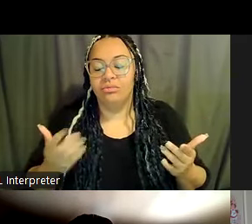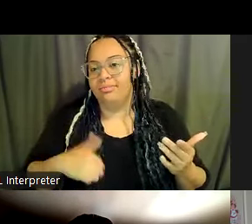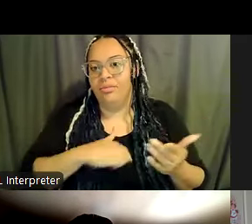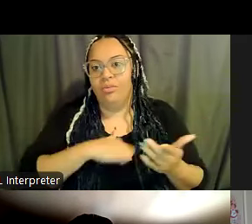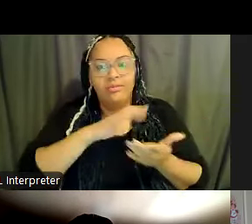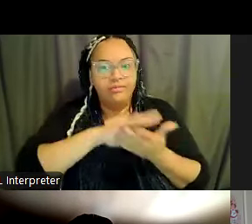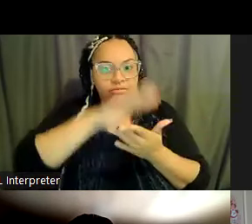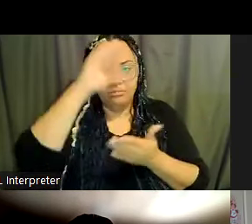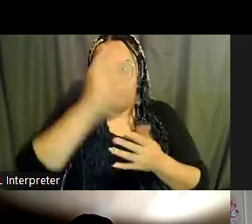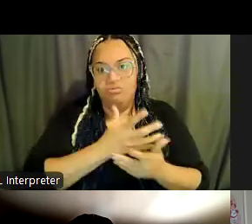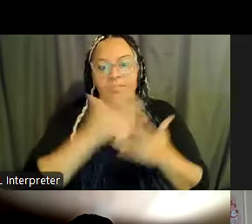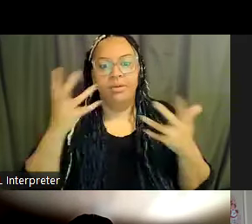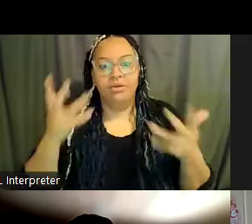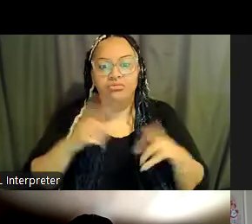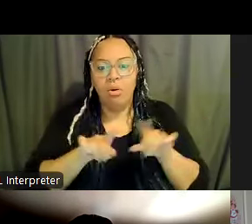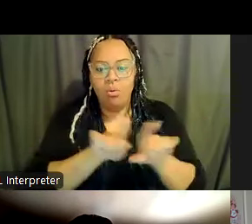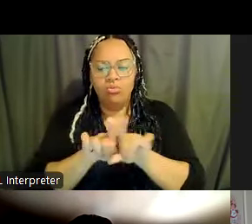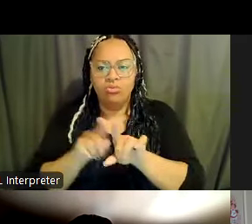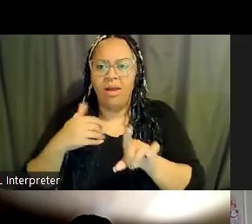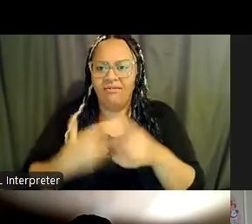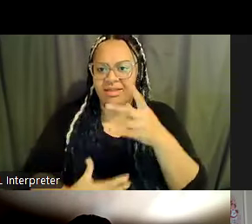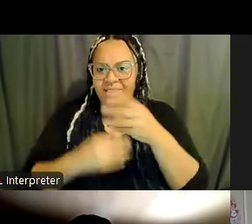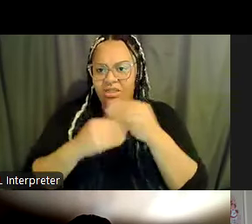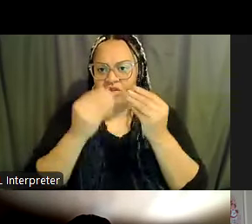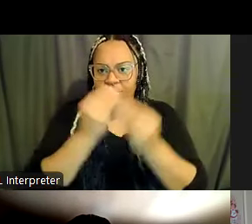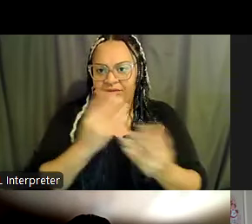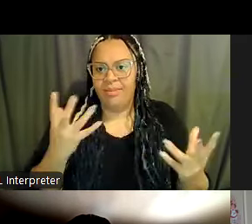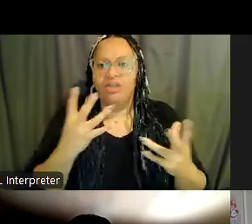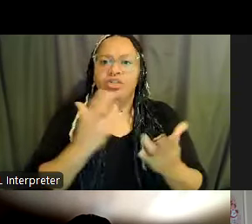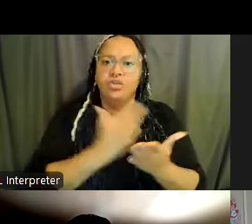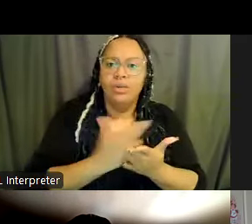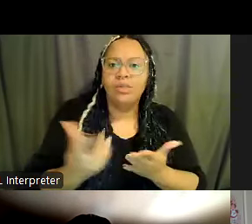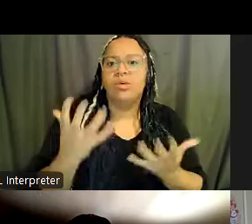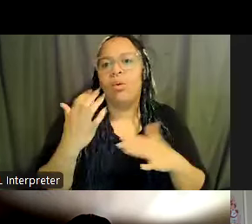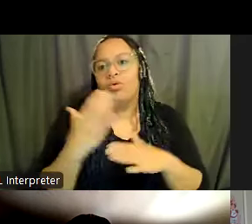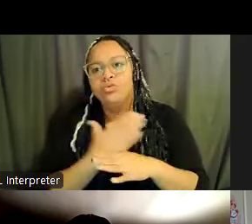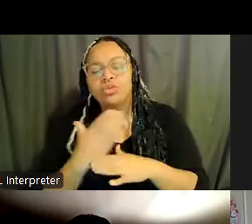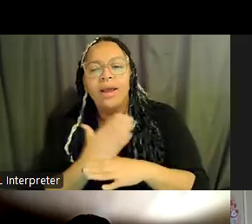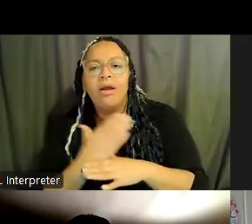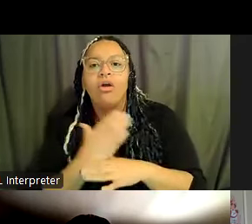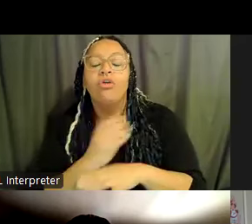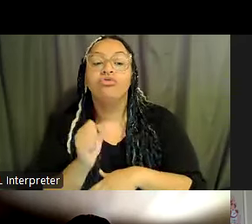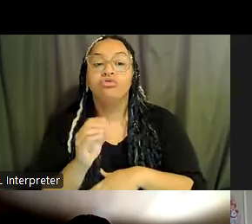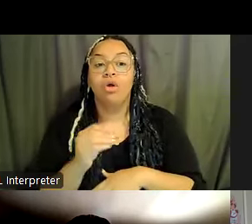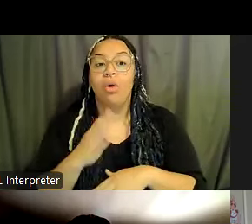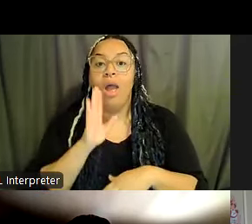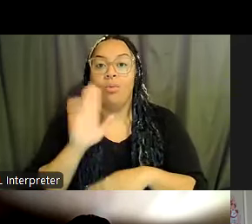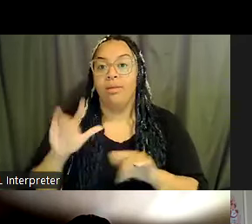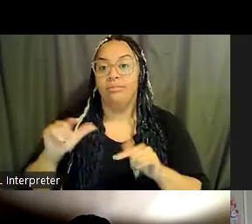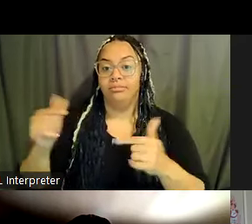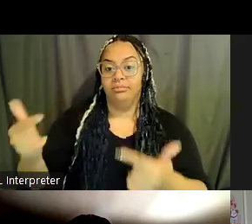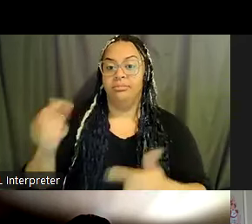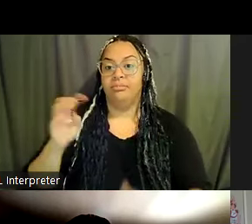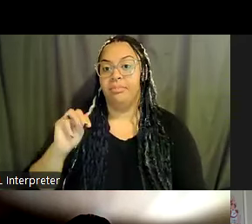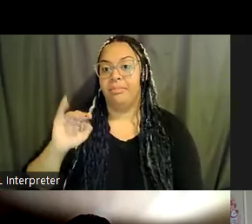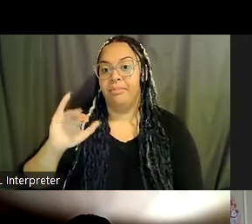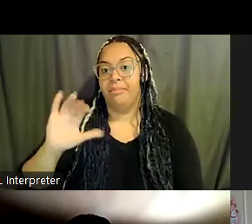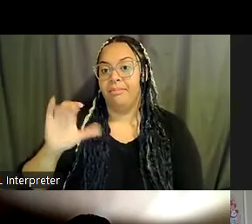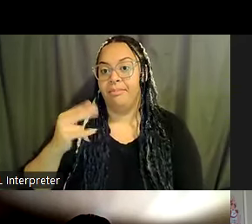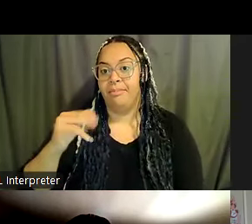much today, but we also have some additional information and resources that we want to share with you. So I'm going to turn it over to Michelle